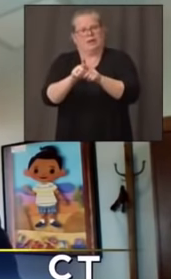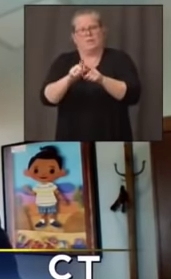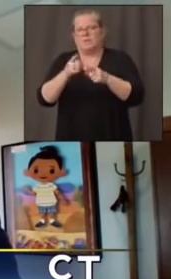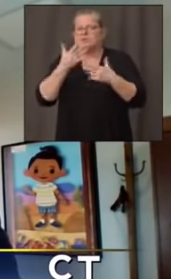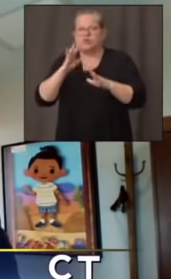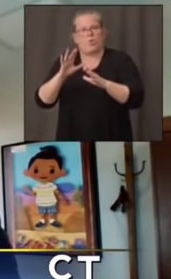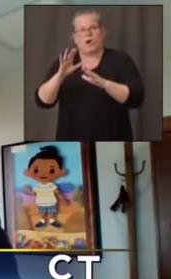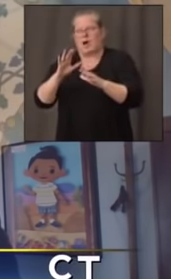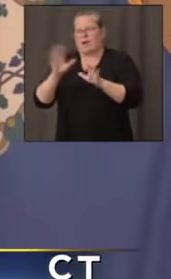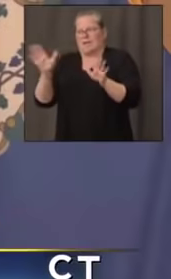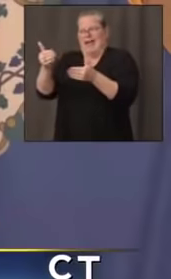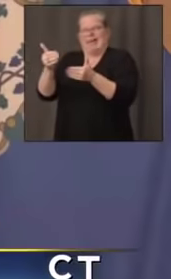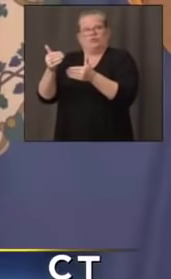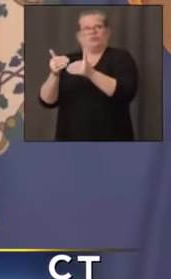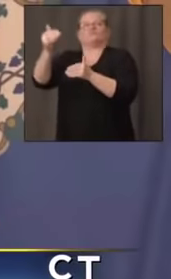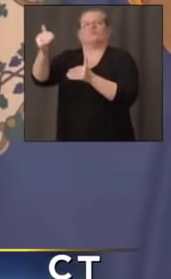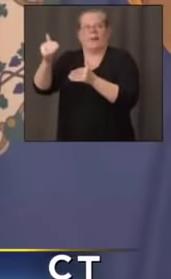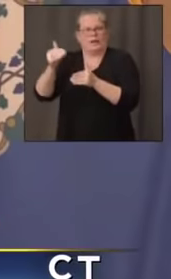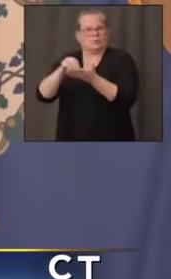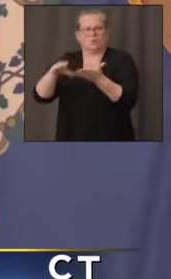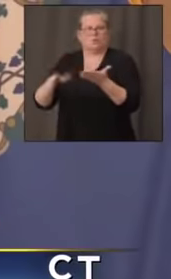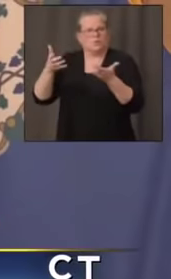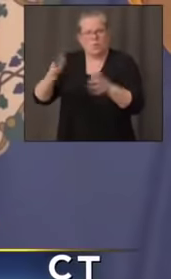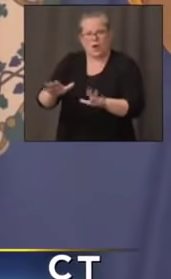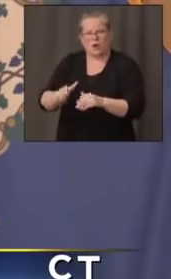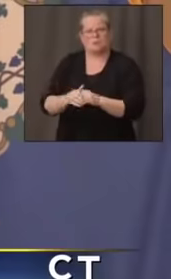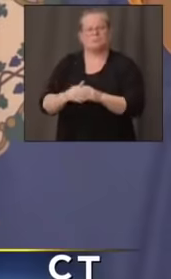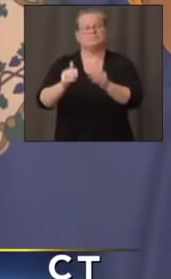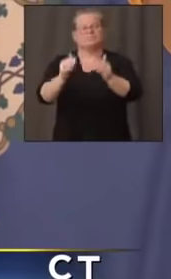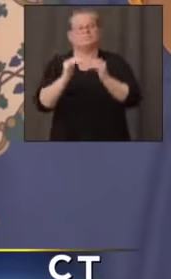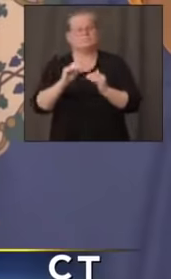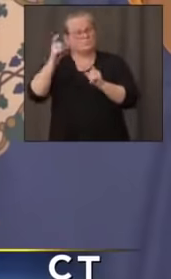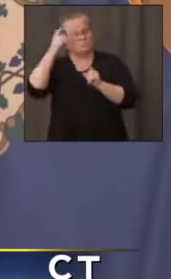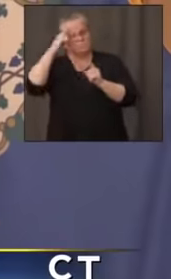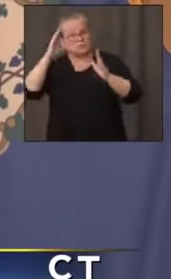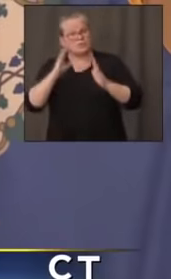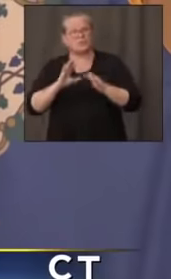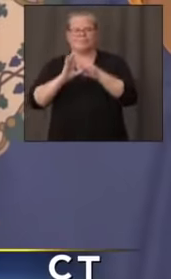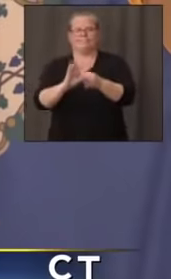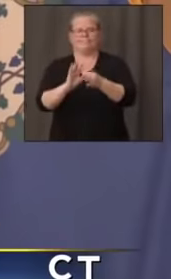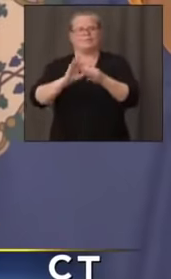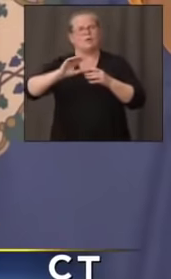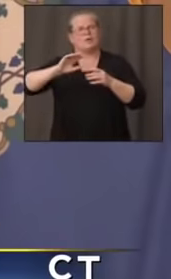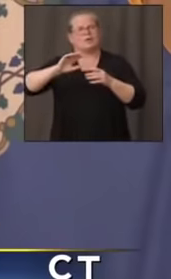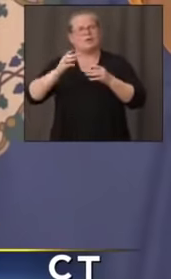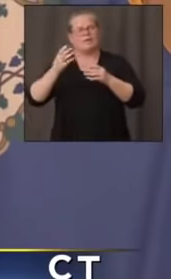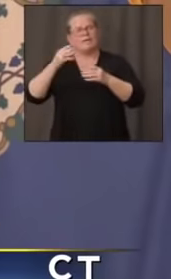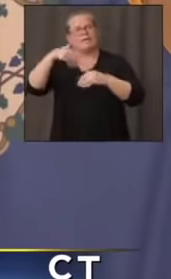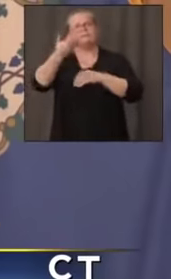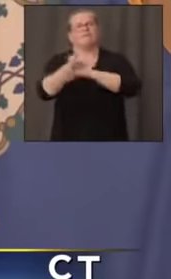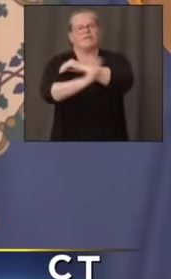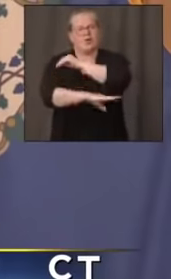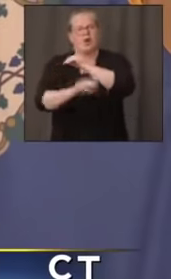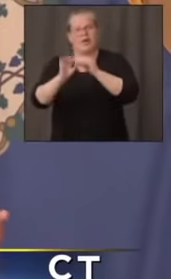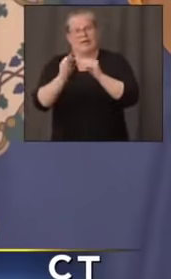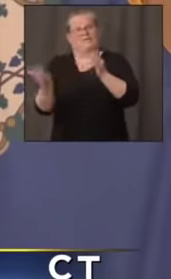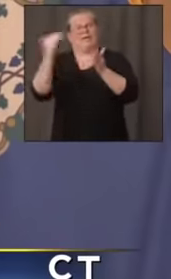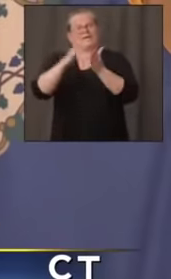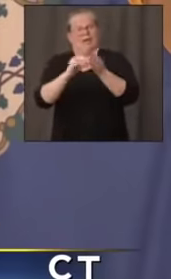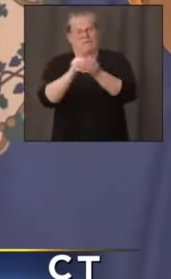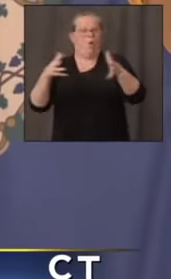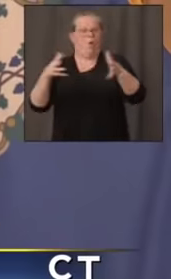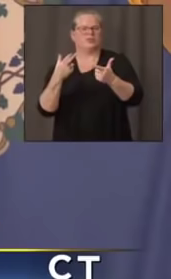And regarding the second wave, I'll start and pass this to Josh, since they've had meetings, including one today, on how we prepare